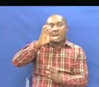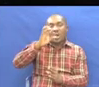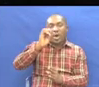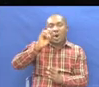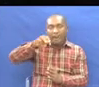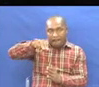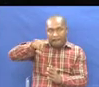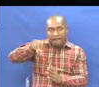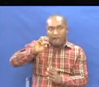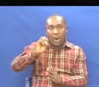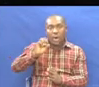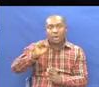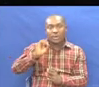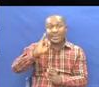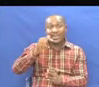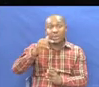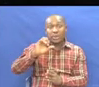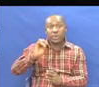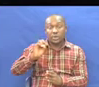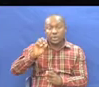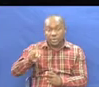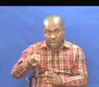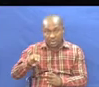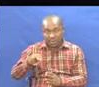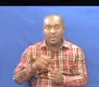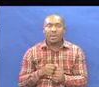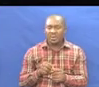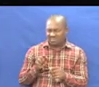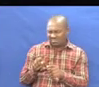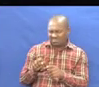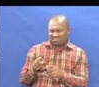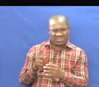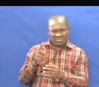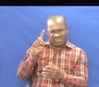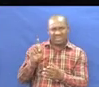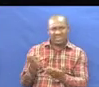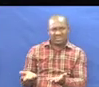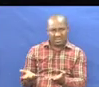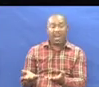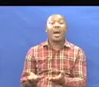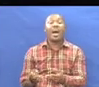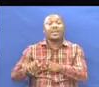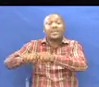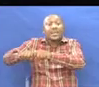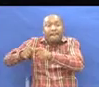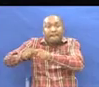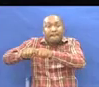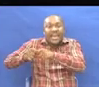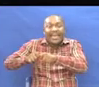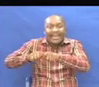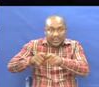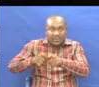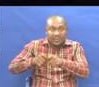decomposition. What does decomposition mean? Decomposition is a process of breaking down.